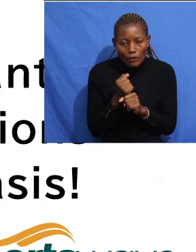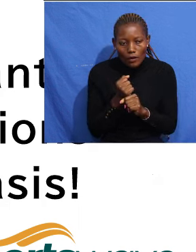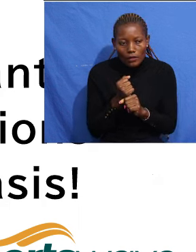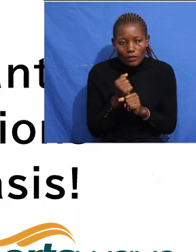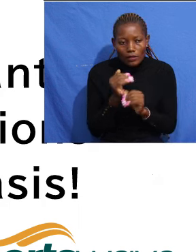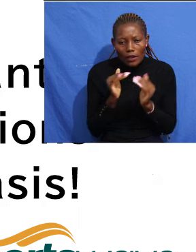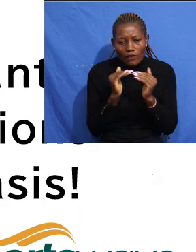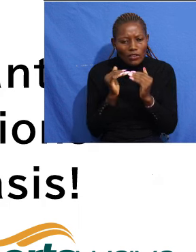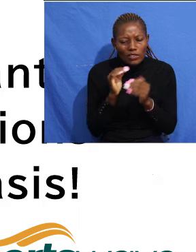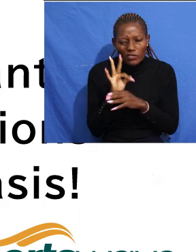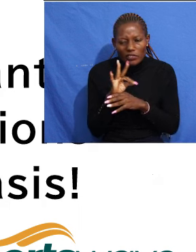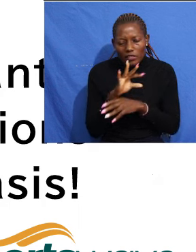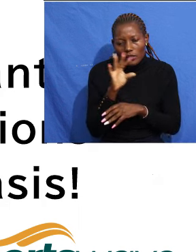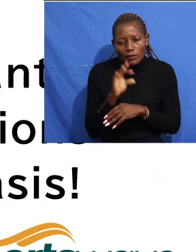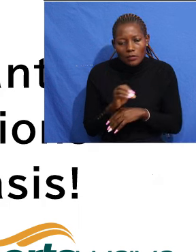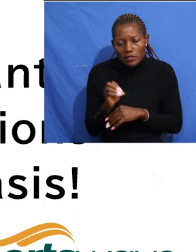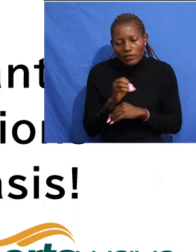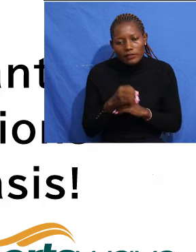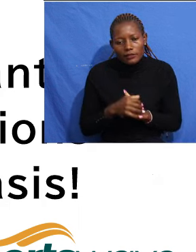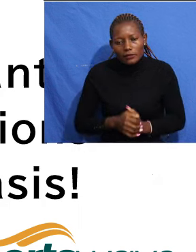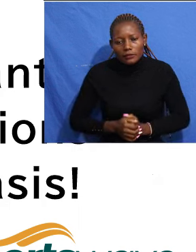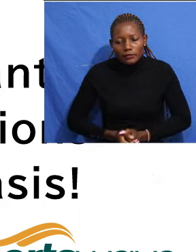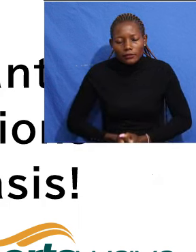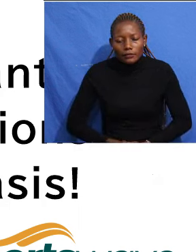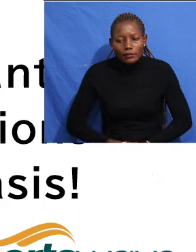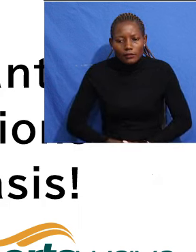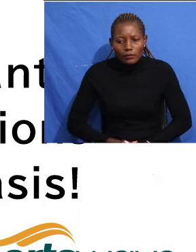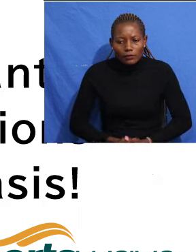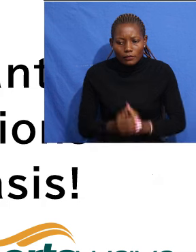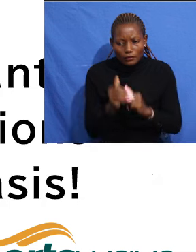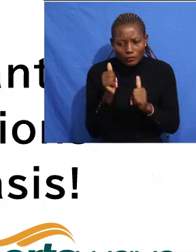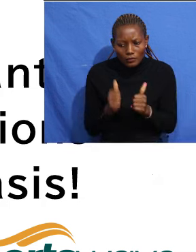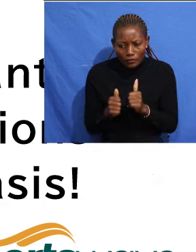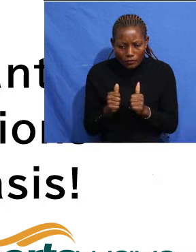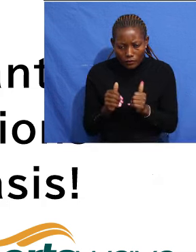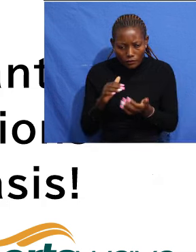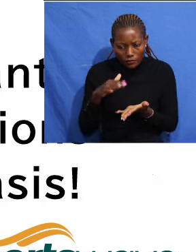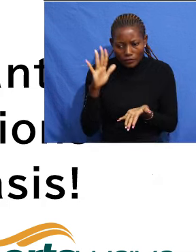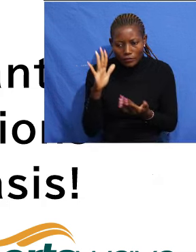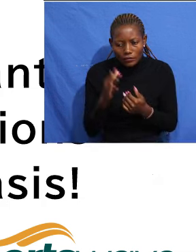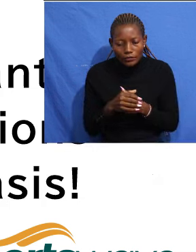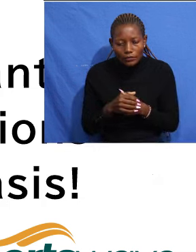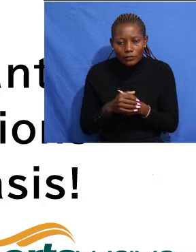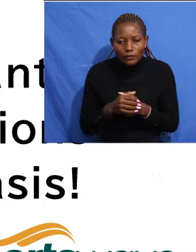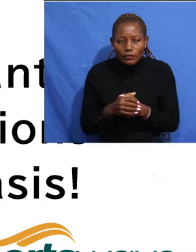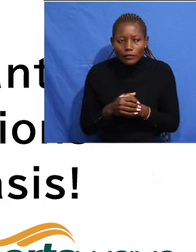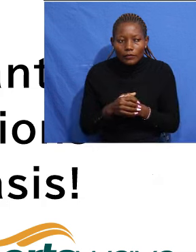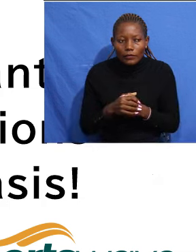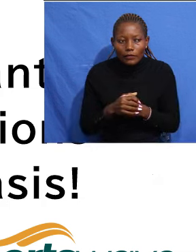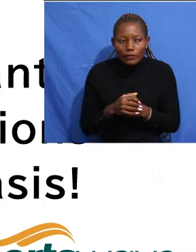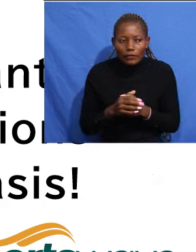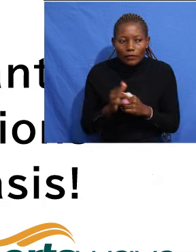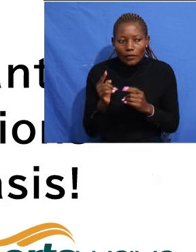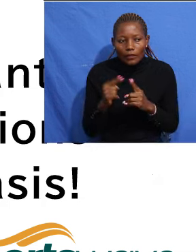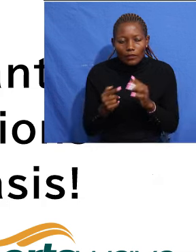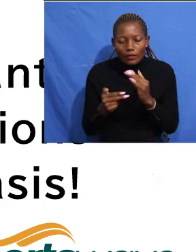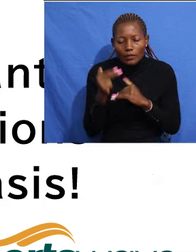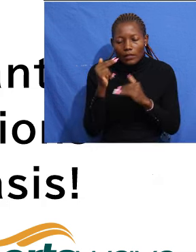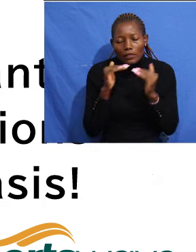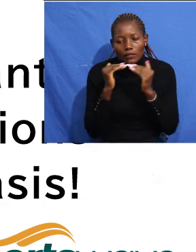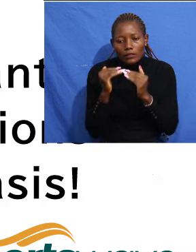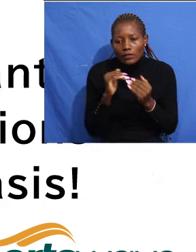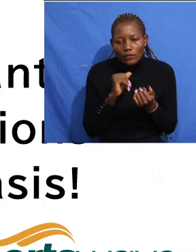of 3%, which is very big at the highest level of